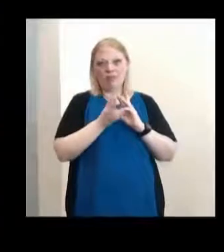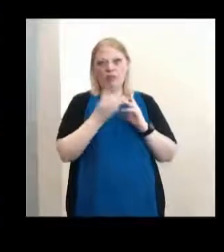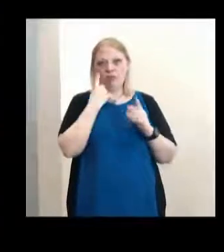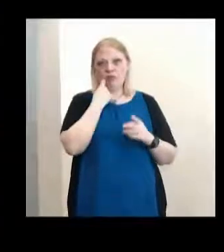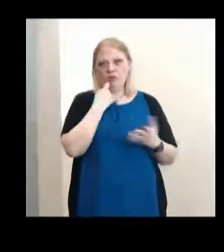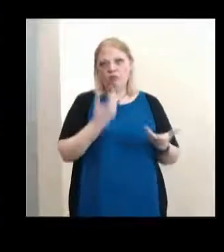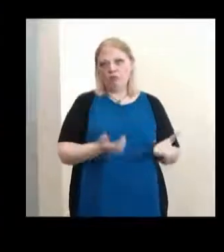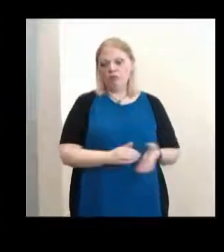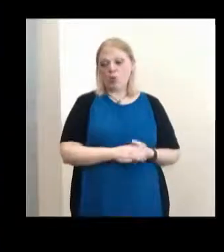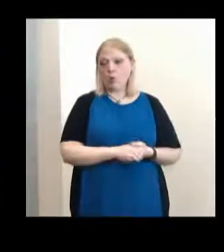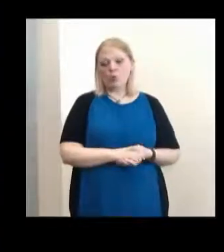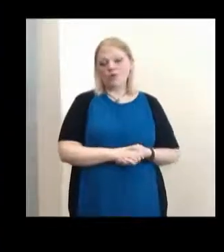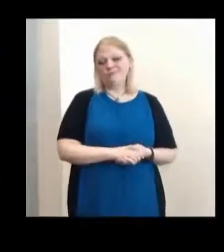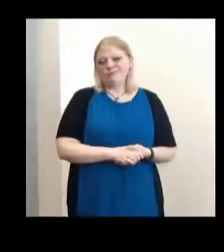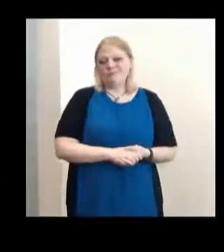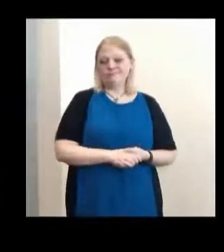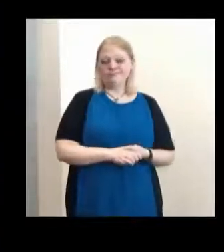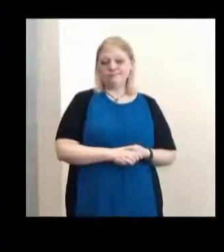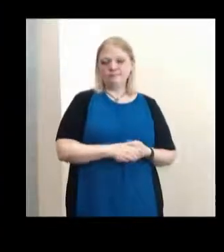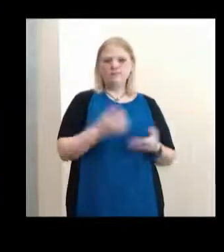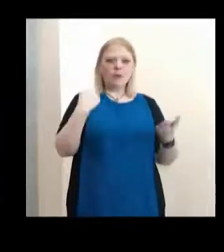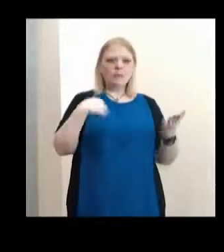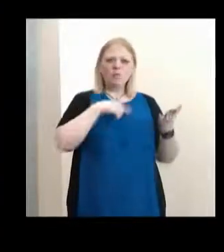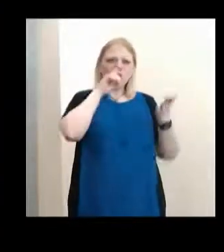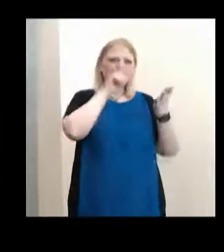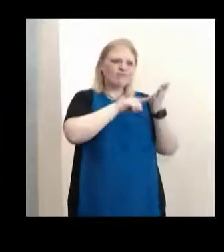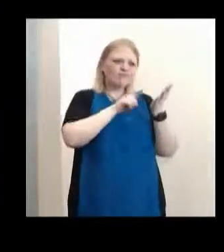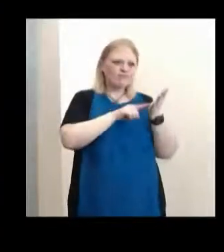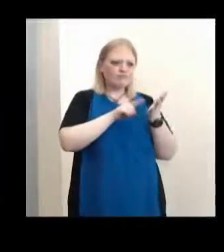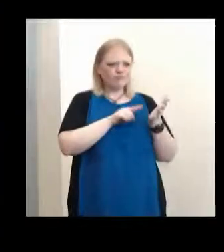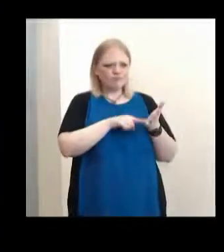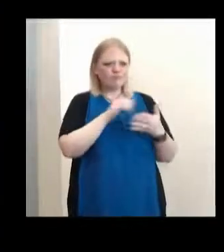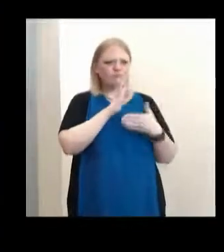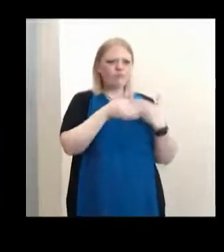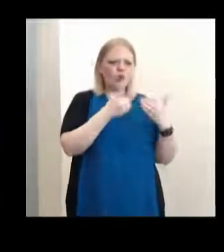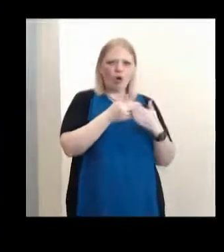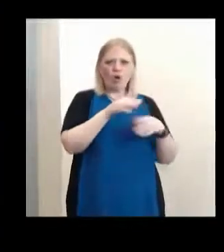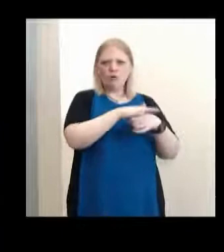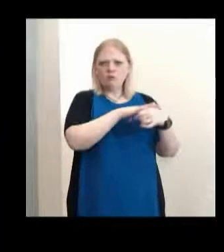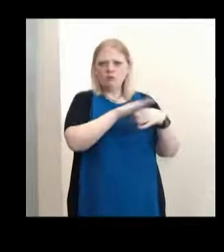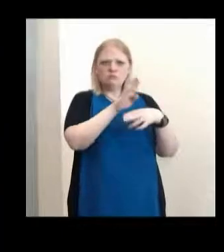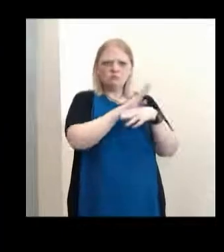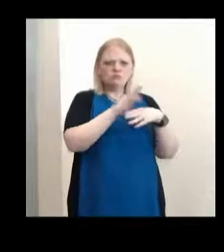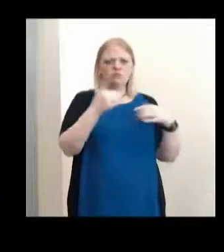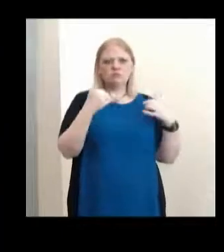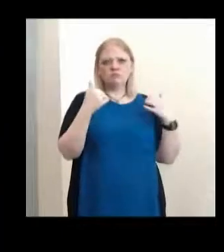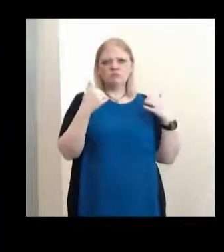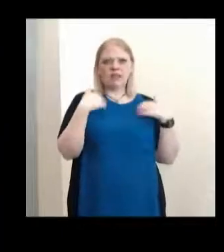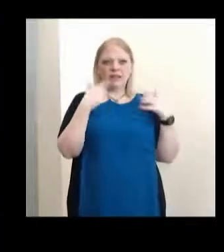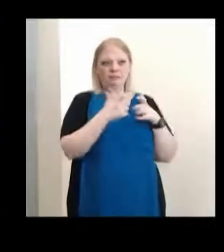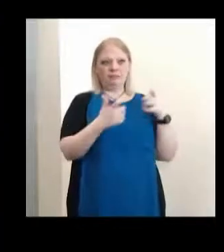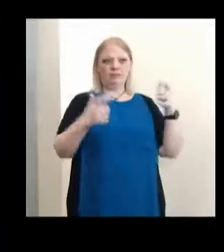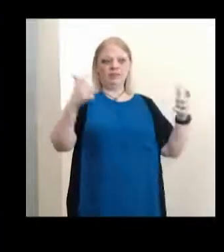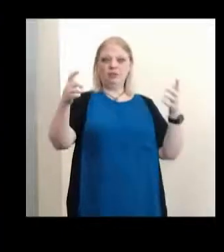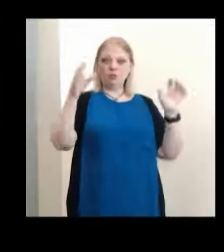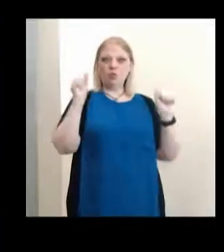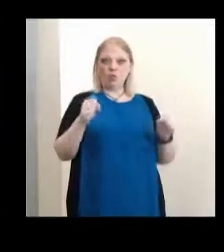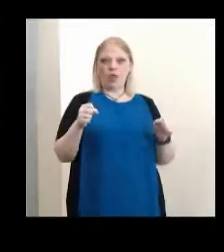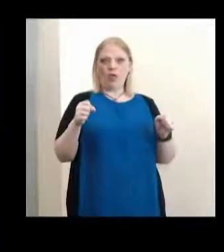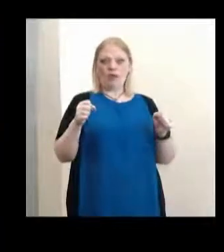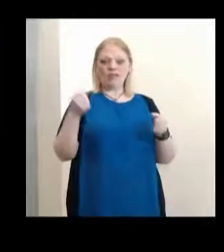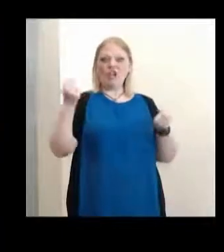days. So we are looking at all sites that have a large footprint so that you can get many cars in and